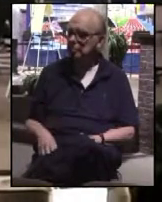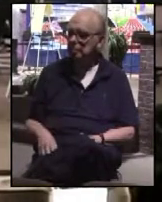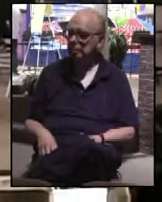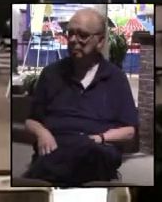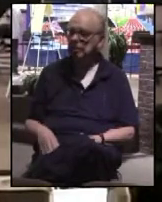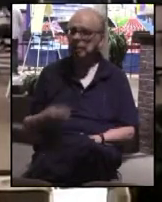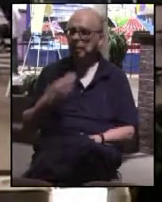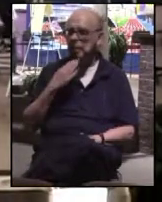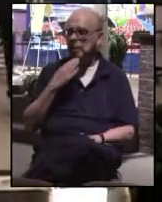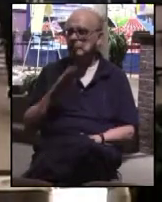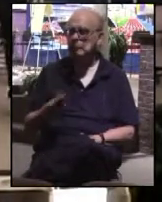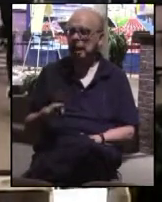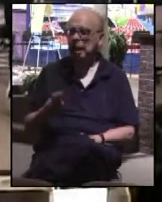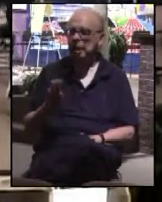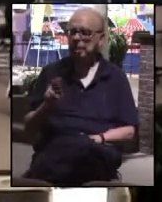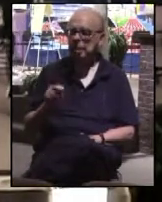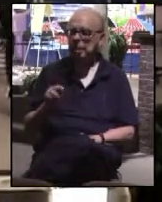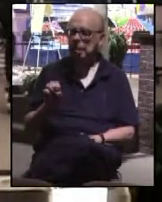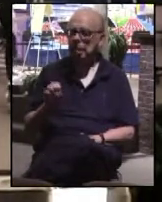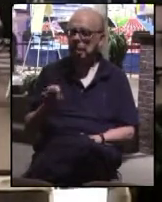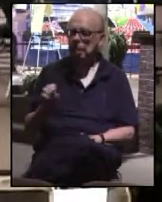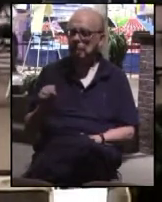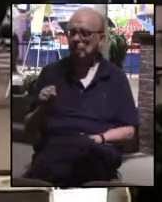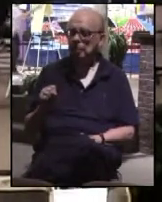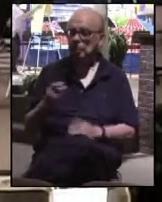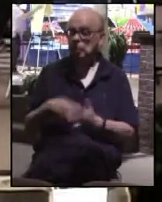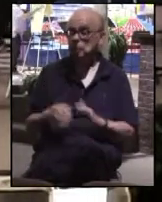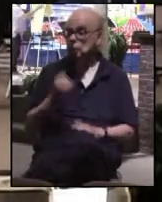Bad news. Bad news? What's wrong?